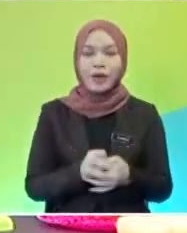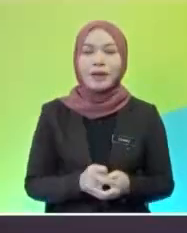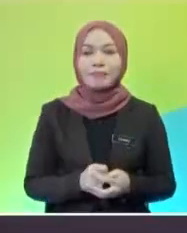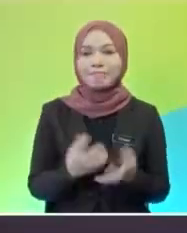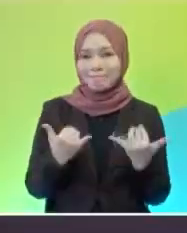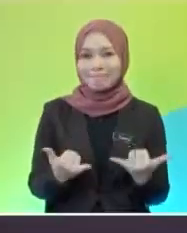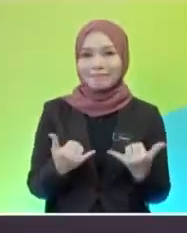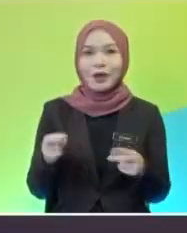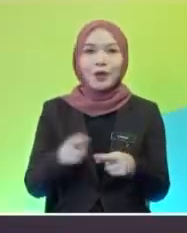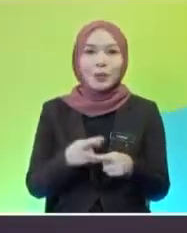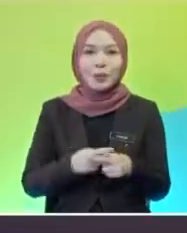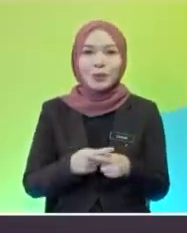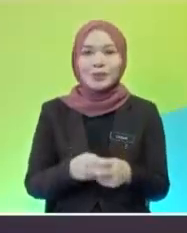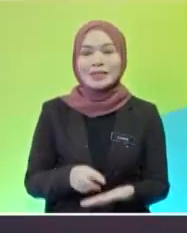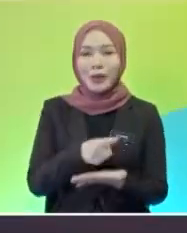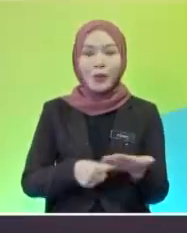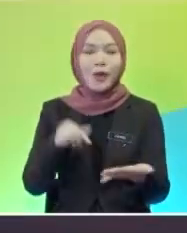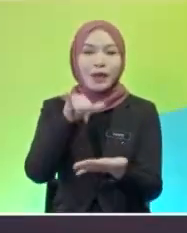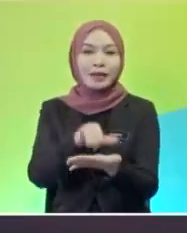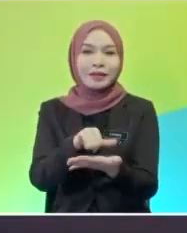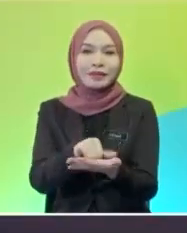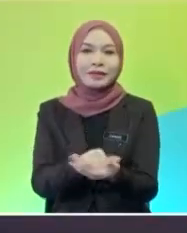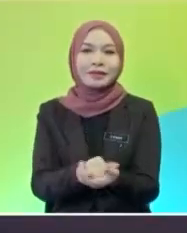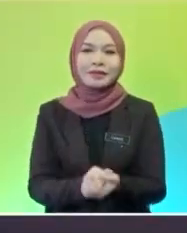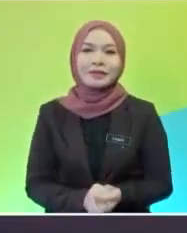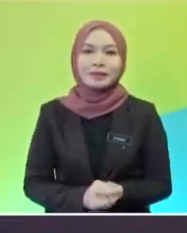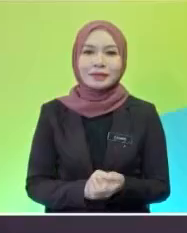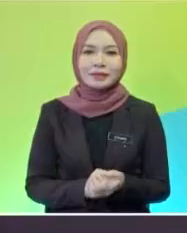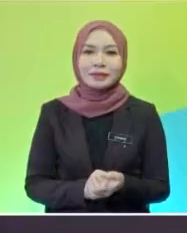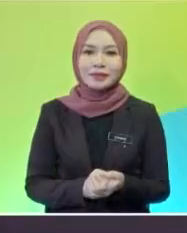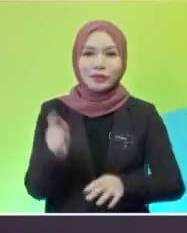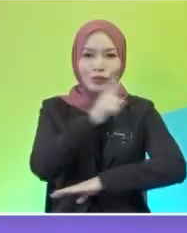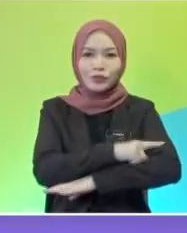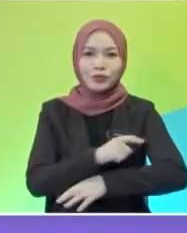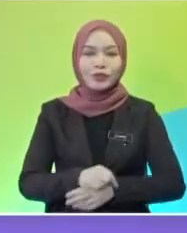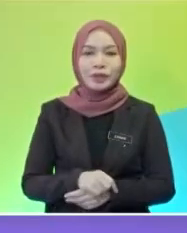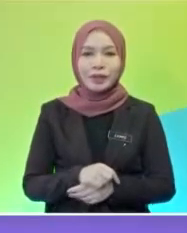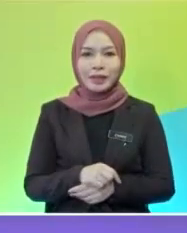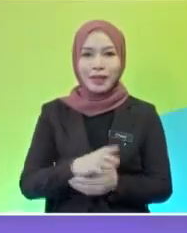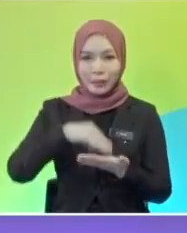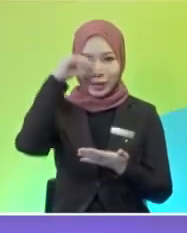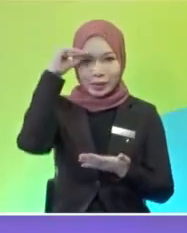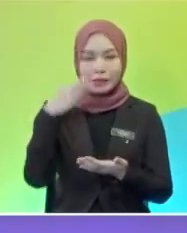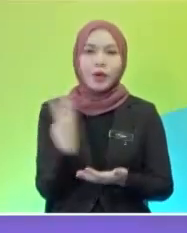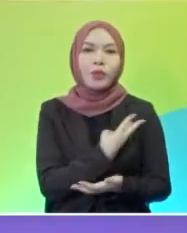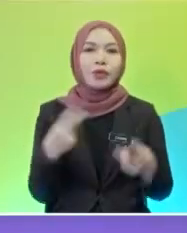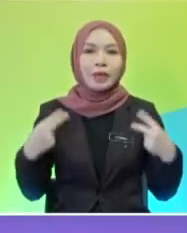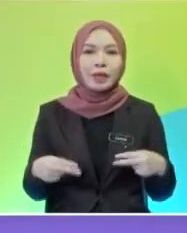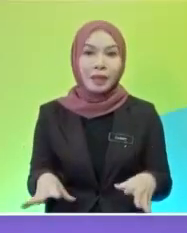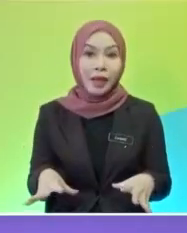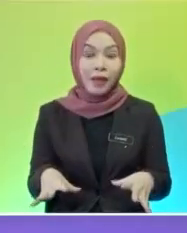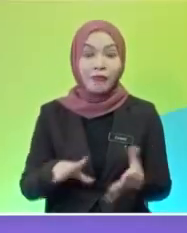what we learned in these three segments. Okay, Tivia, thank you. Okay, for today's lesson, we have learned about colors.